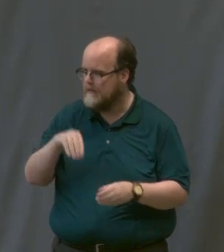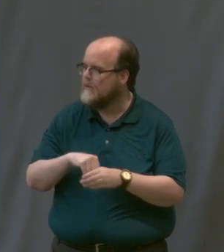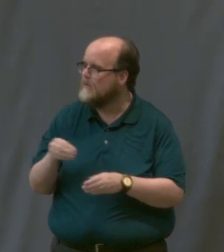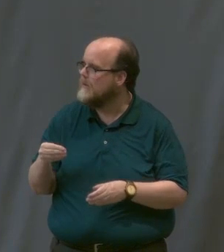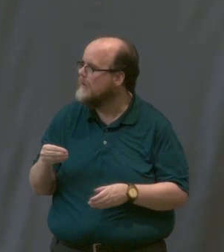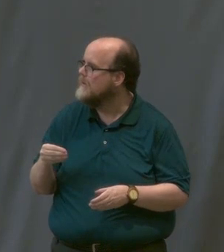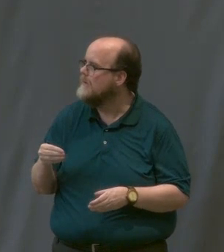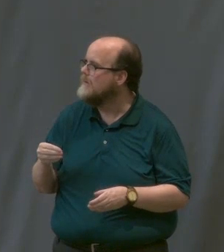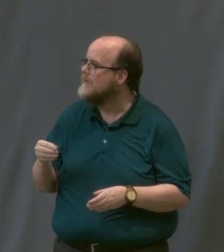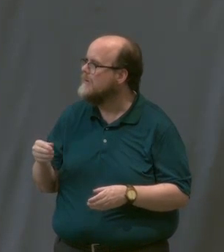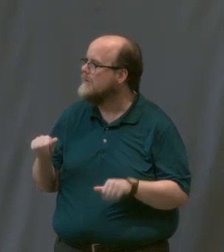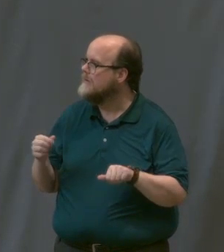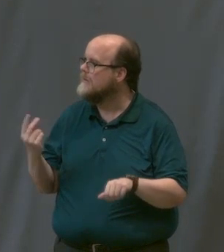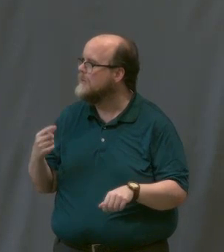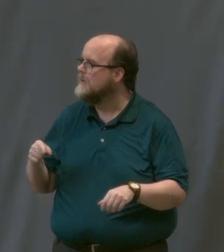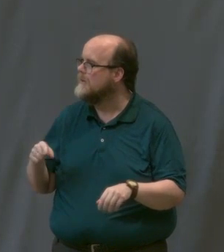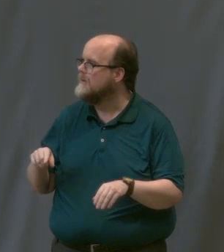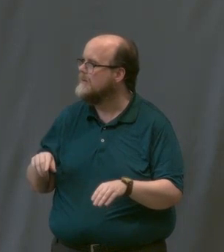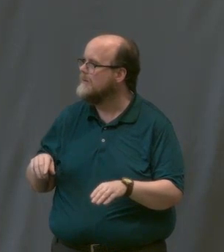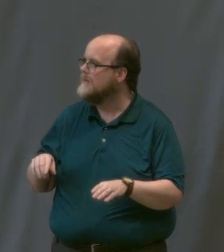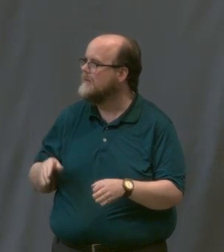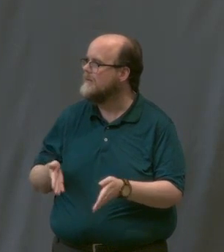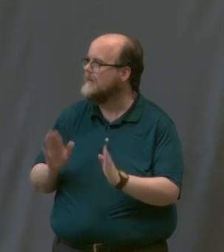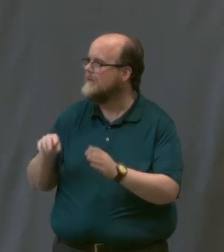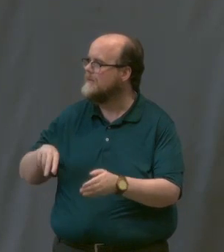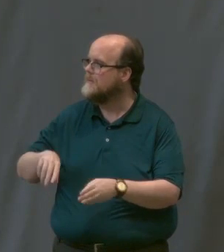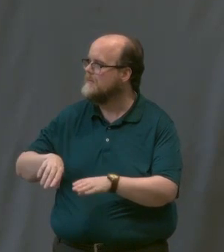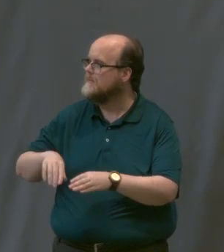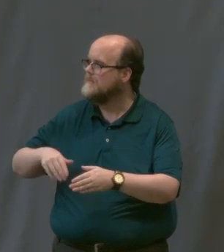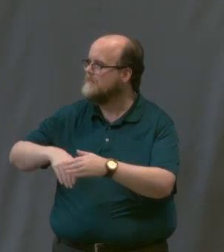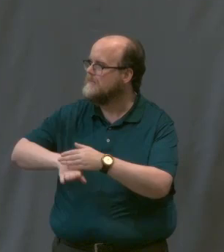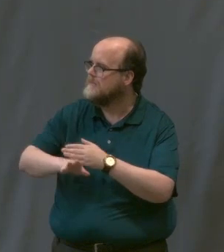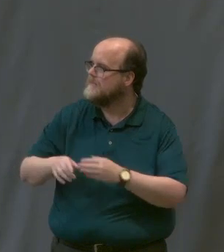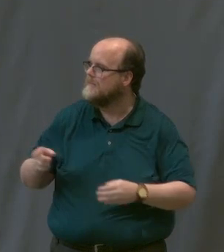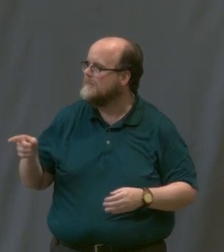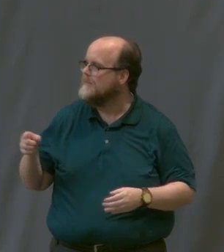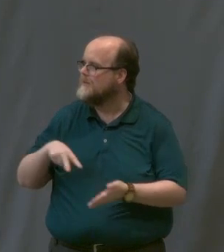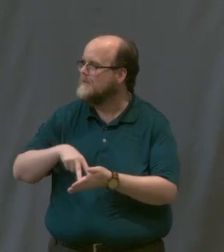small kids. Can someone go let them in? They're standing there. Thank you.